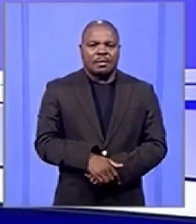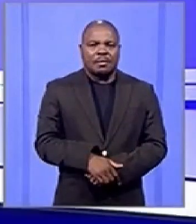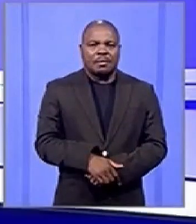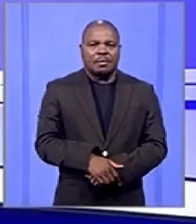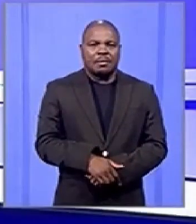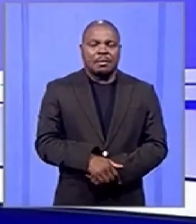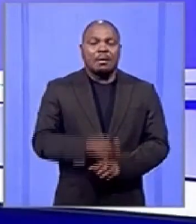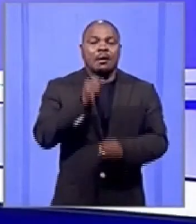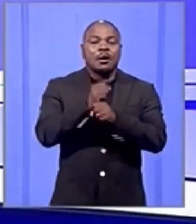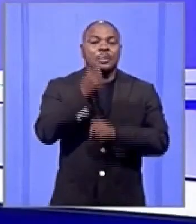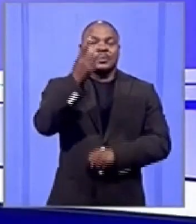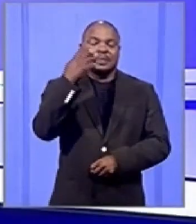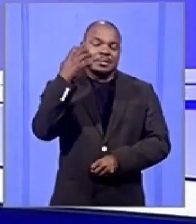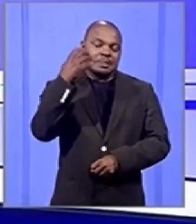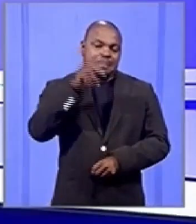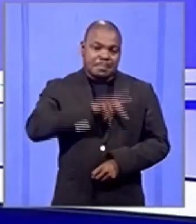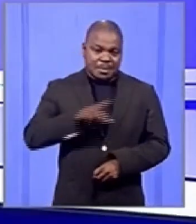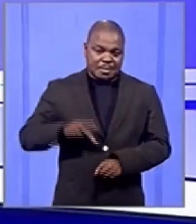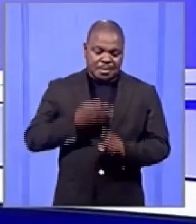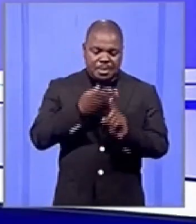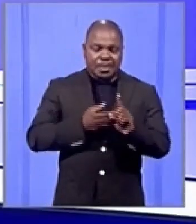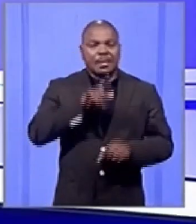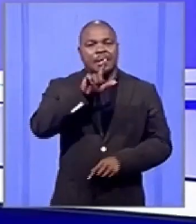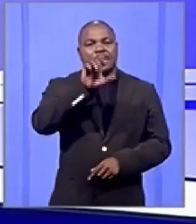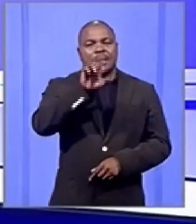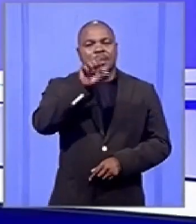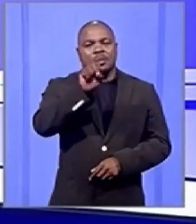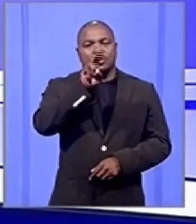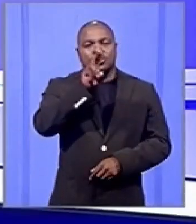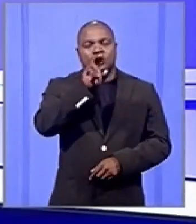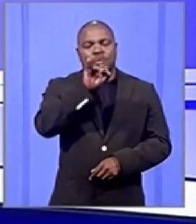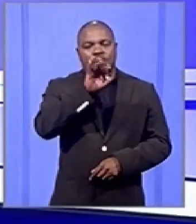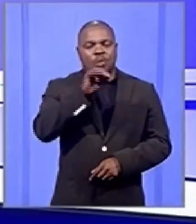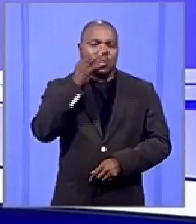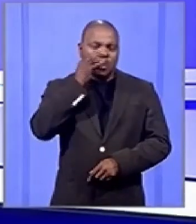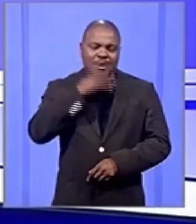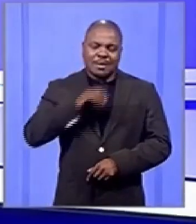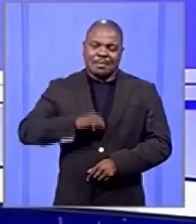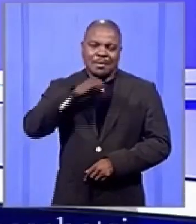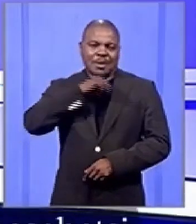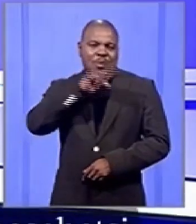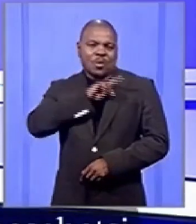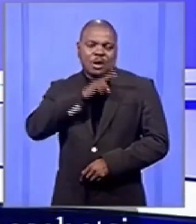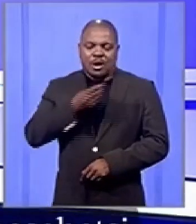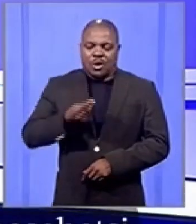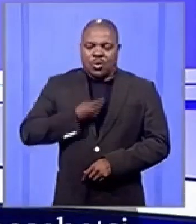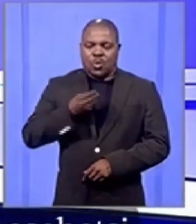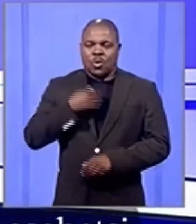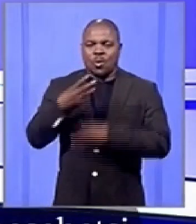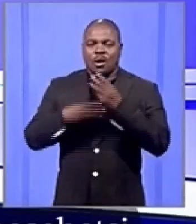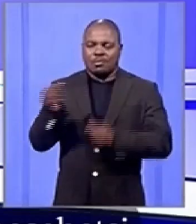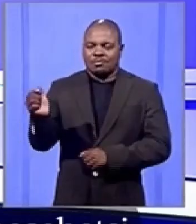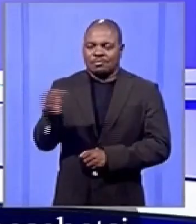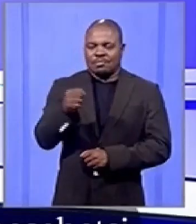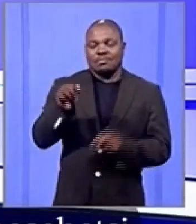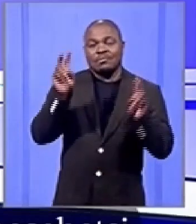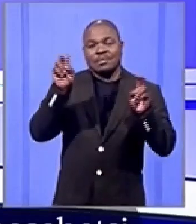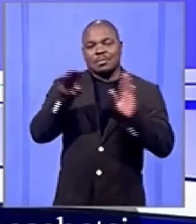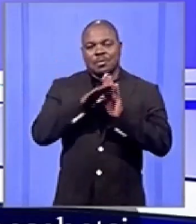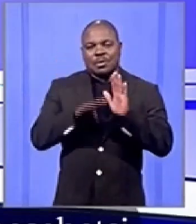Tona go le Gauteng Pajazza Lesufi e re e motlotlo ke mehato ya mmuso wa hae ya ho hira batjha lenaneong la NAS Hispani.